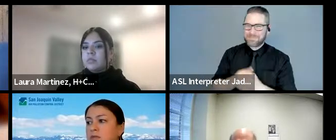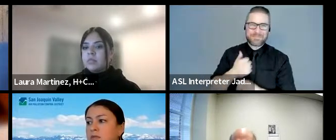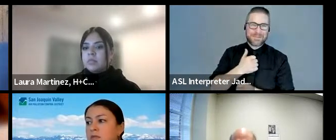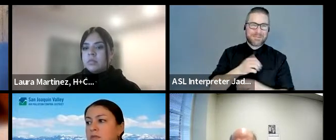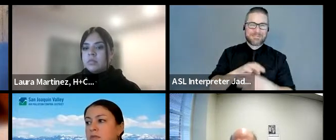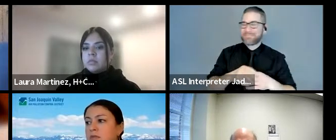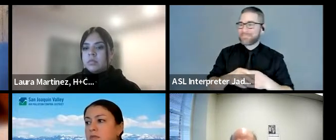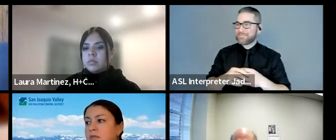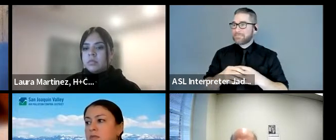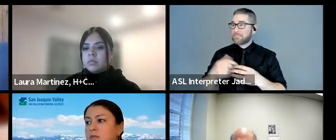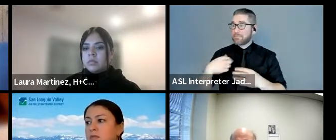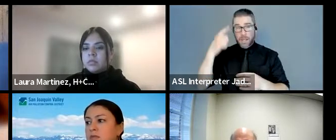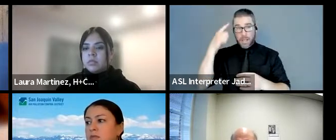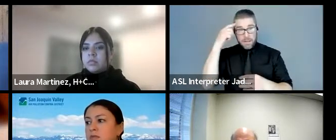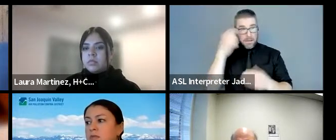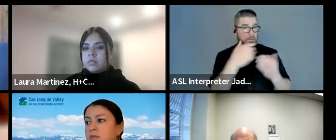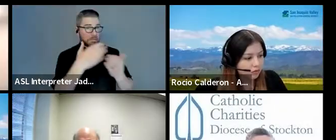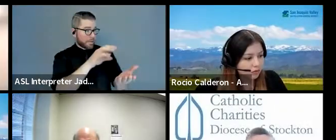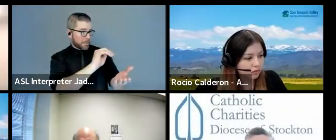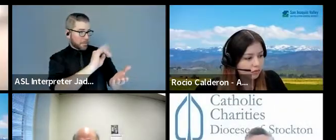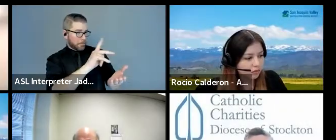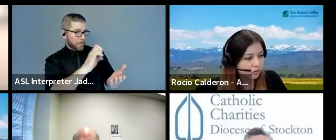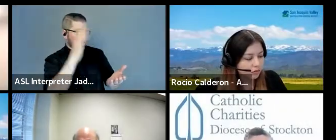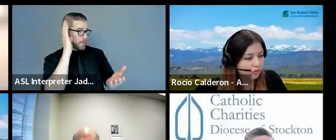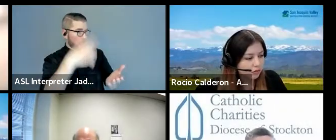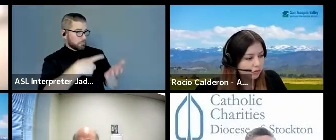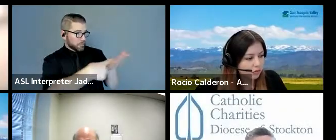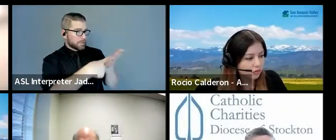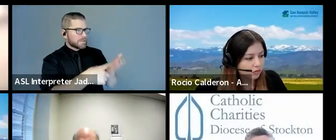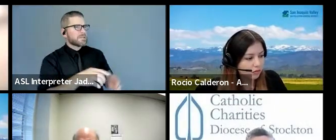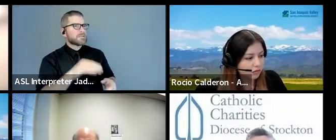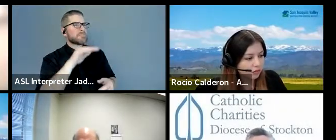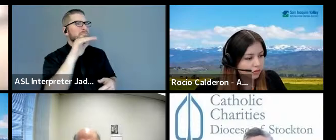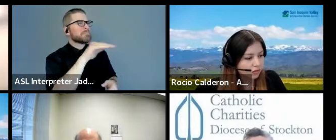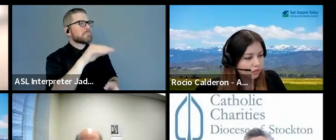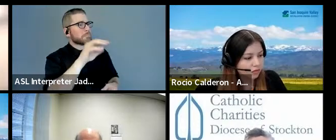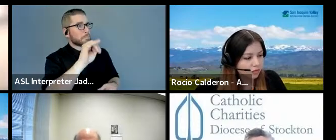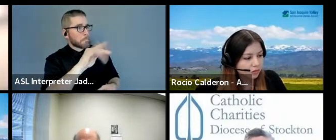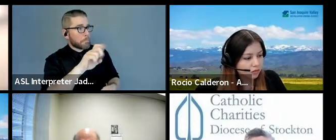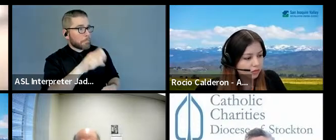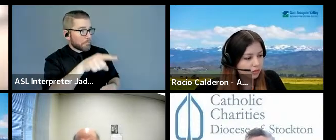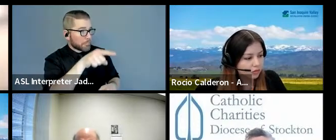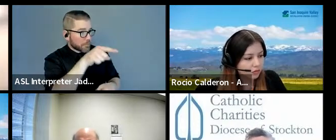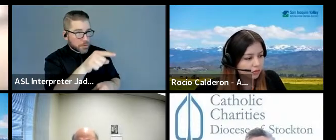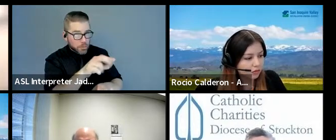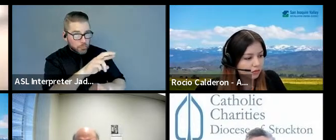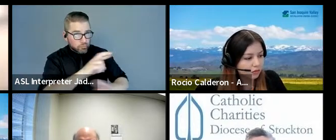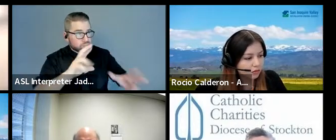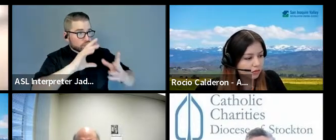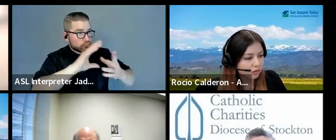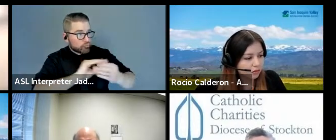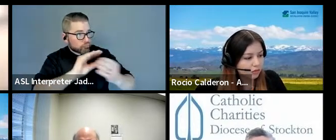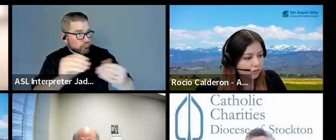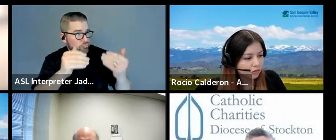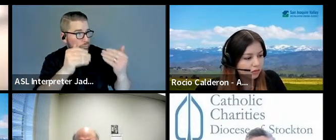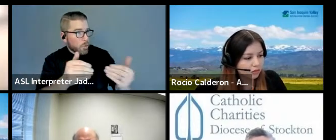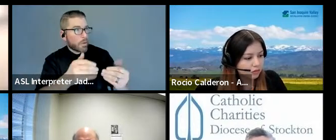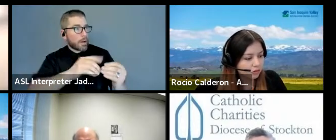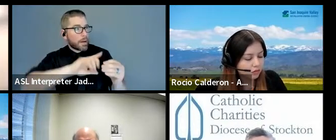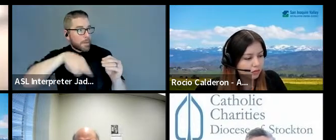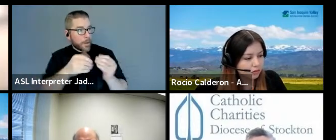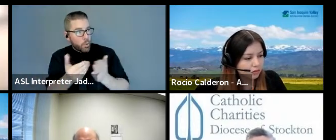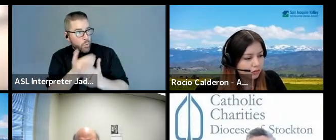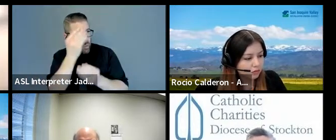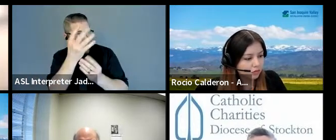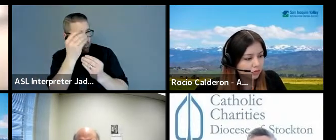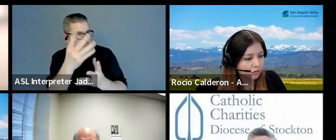about that. So Mike, are you at a place now that you can speak freely about the update, or do we need to wait